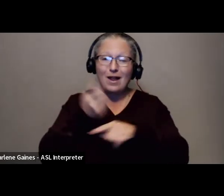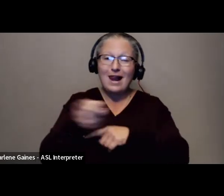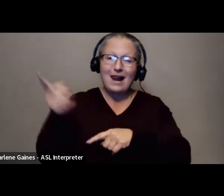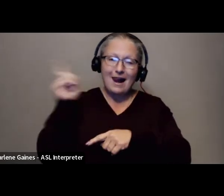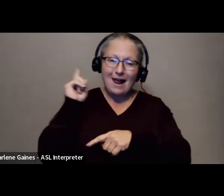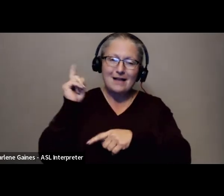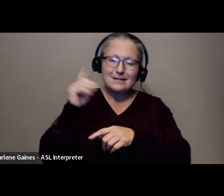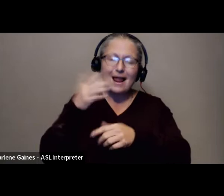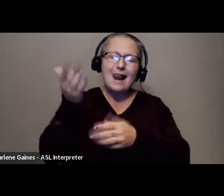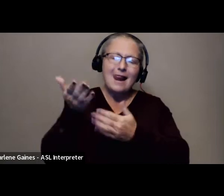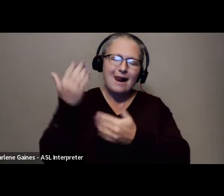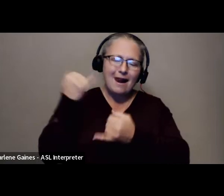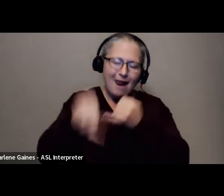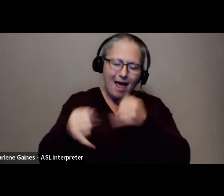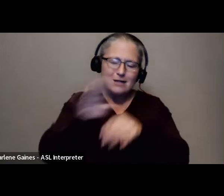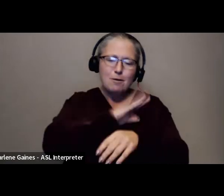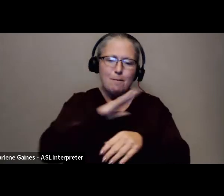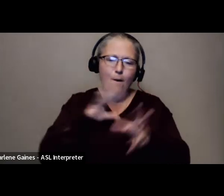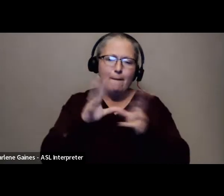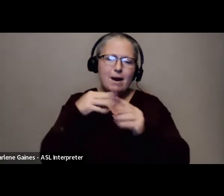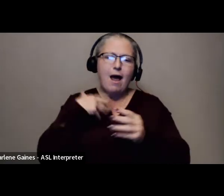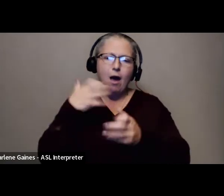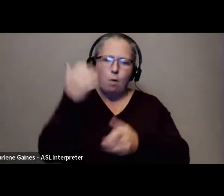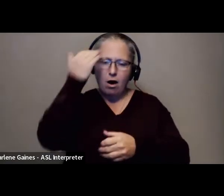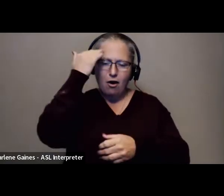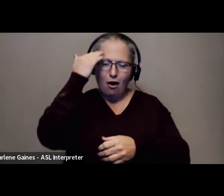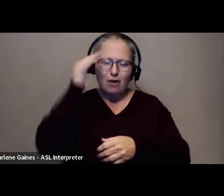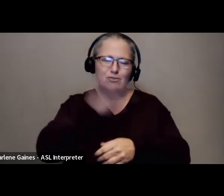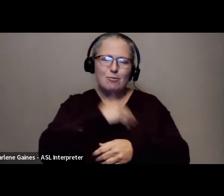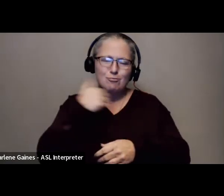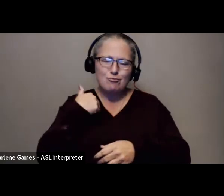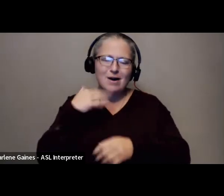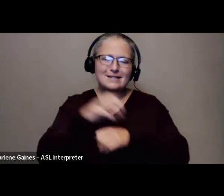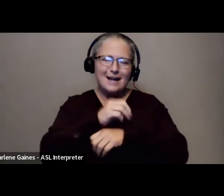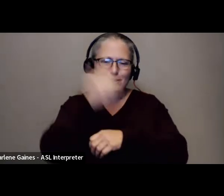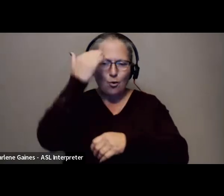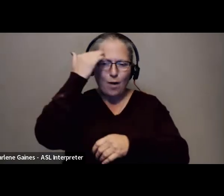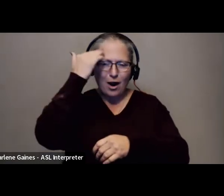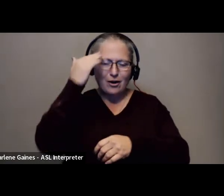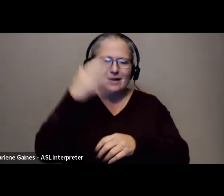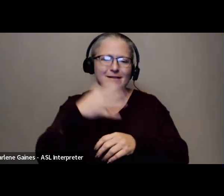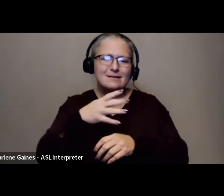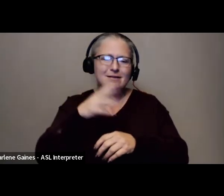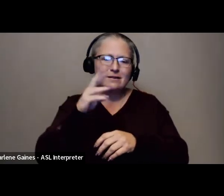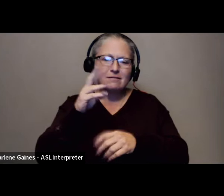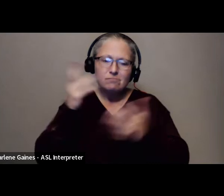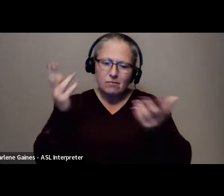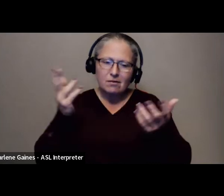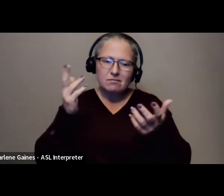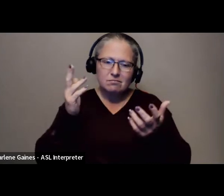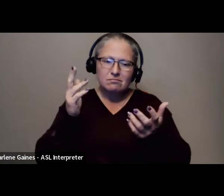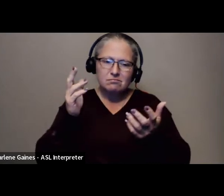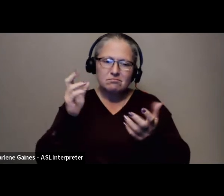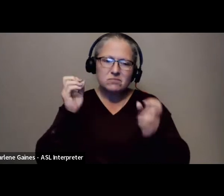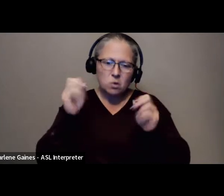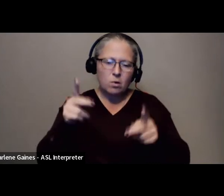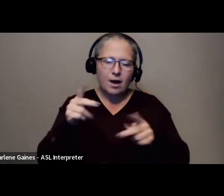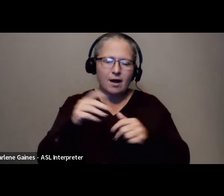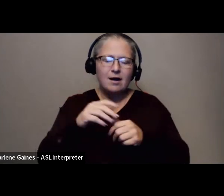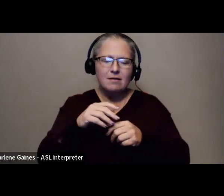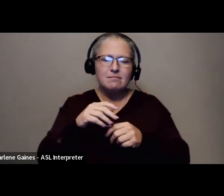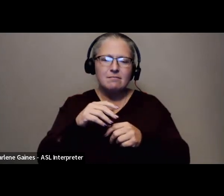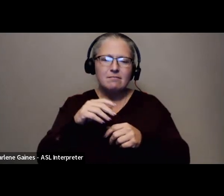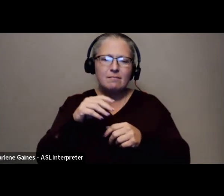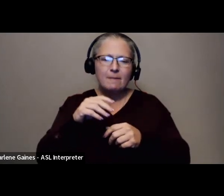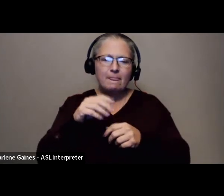last board meeting, I wanted to acknowledge that it was breast cancer awareness. And well, that was okay.